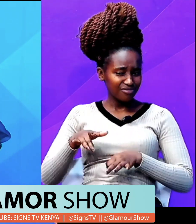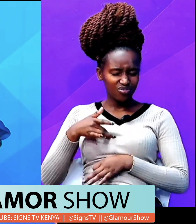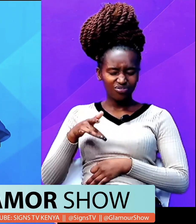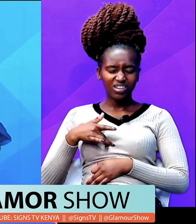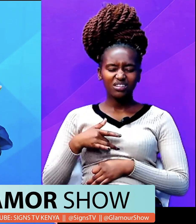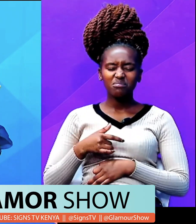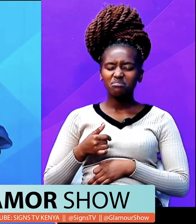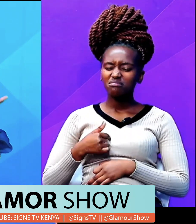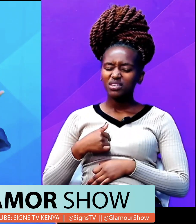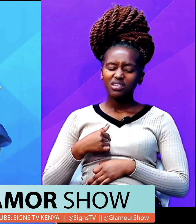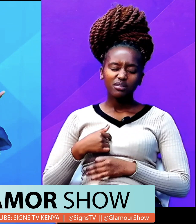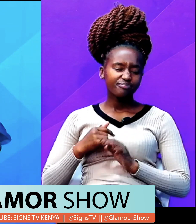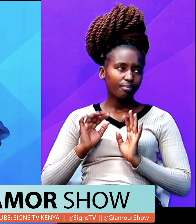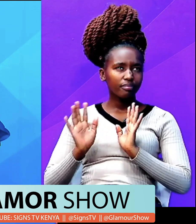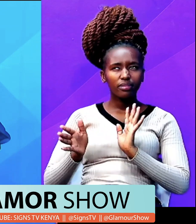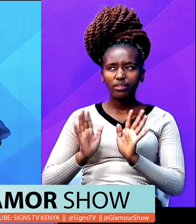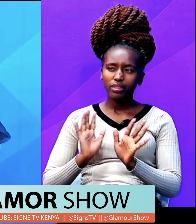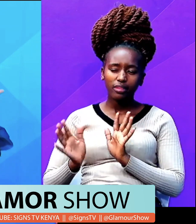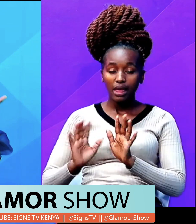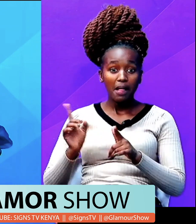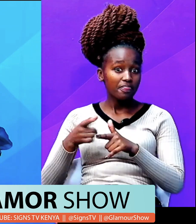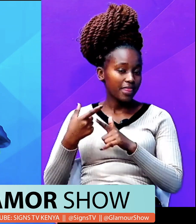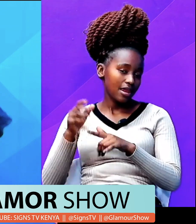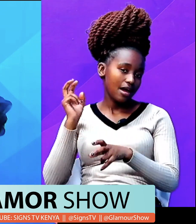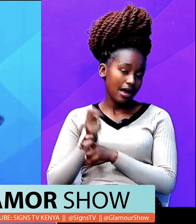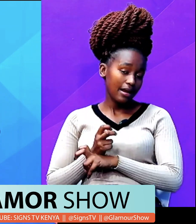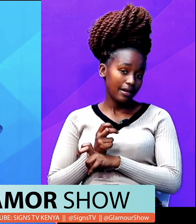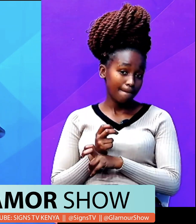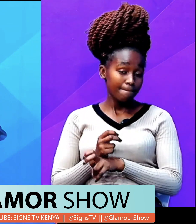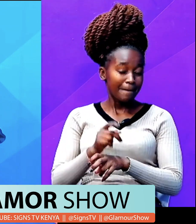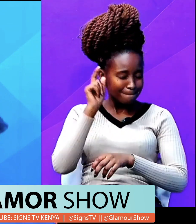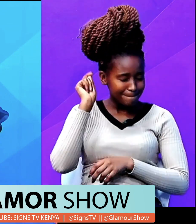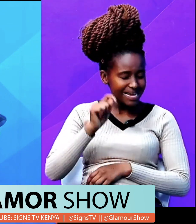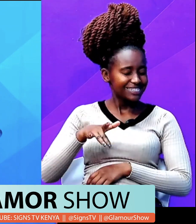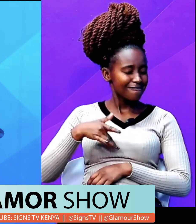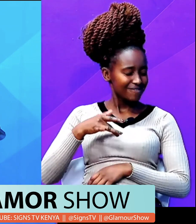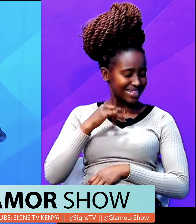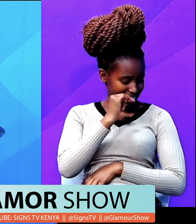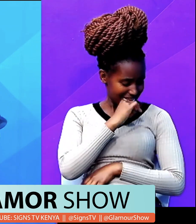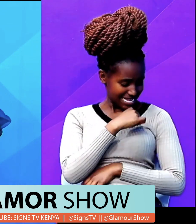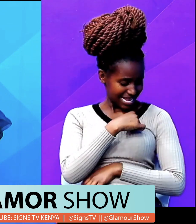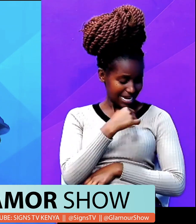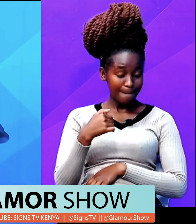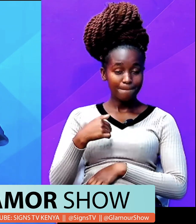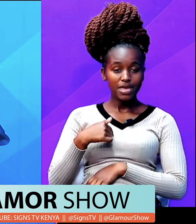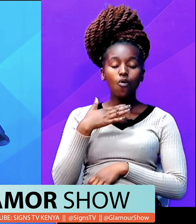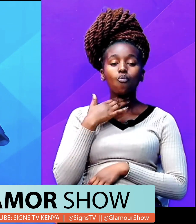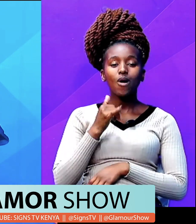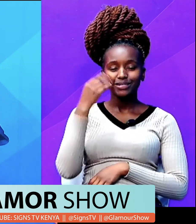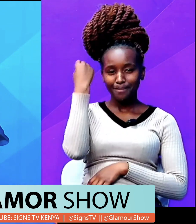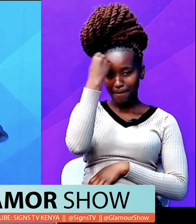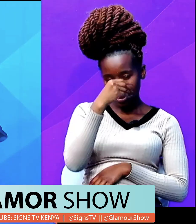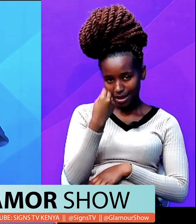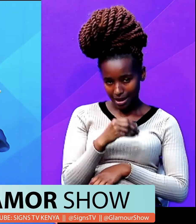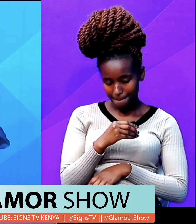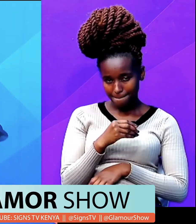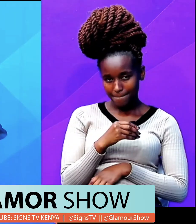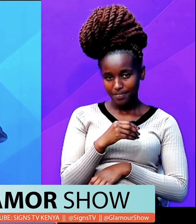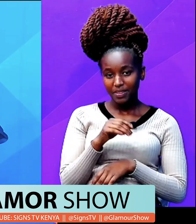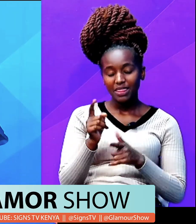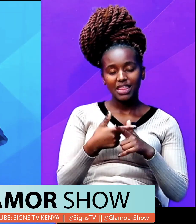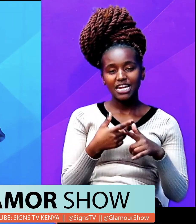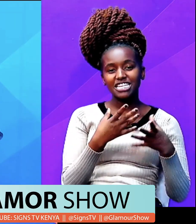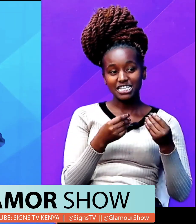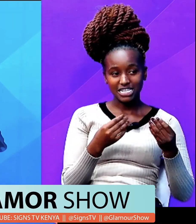to be passion driven. It has to be something that is within you. You want to do it. You're not being pushed by anyone. That way